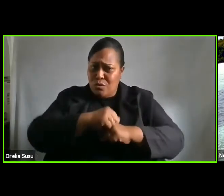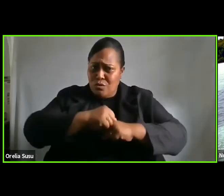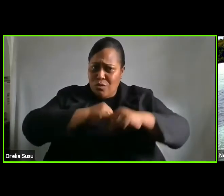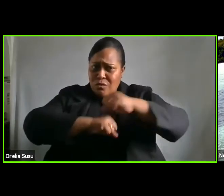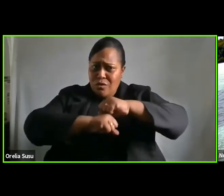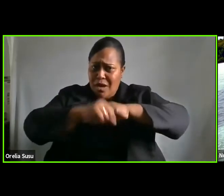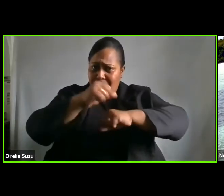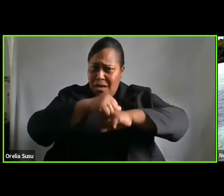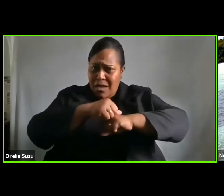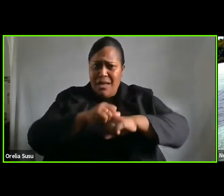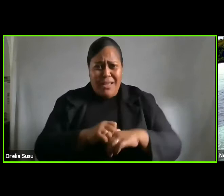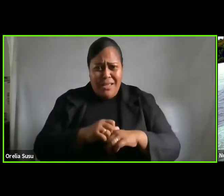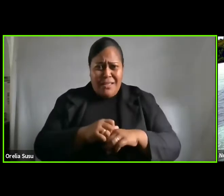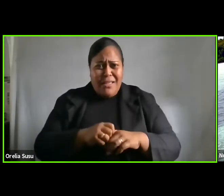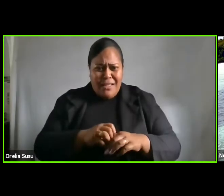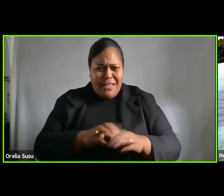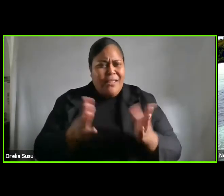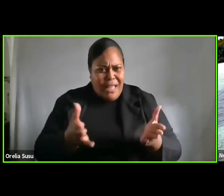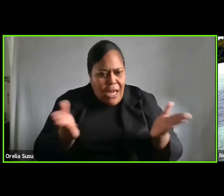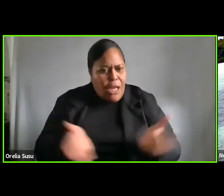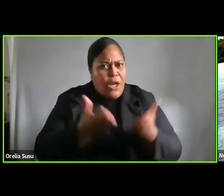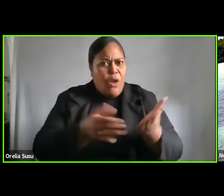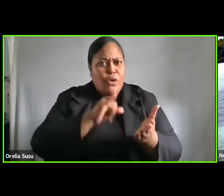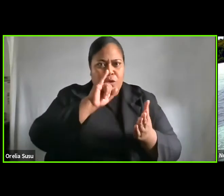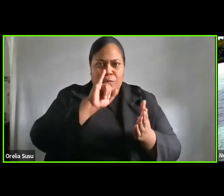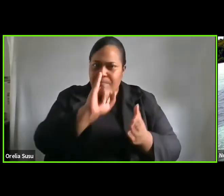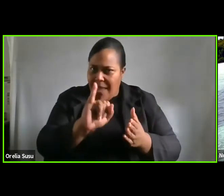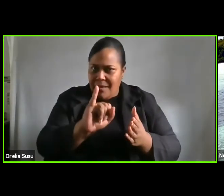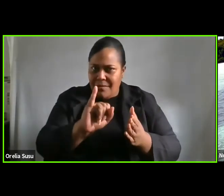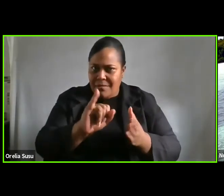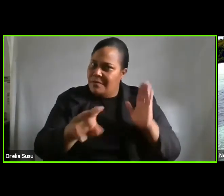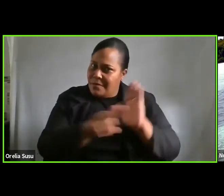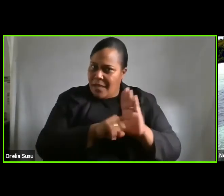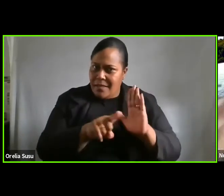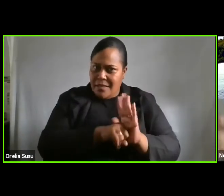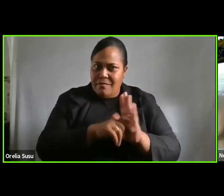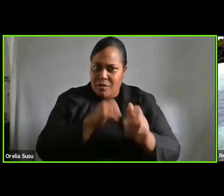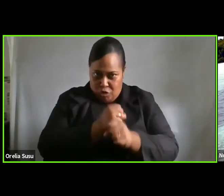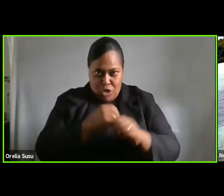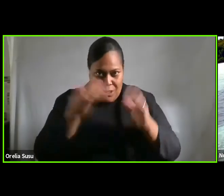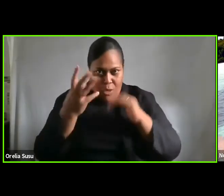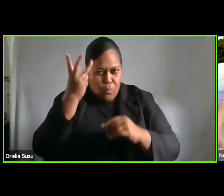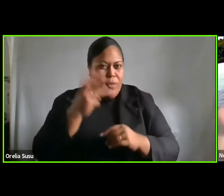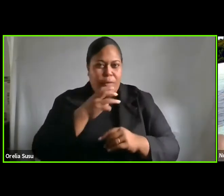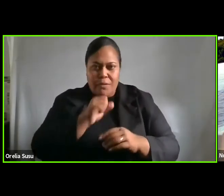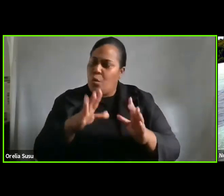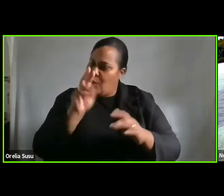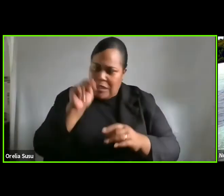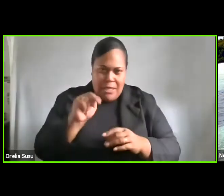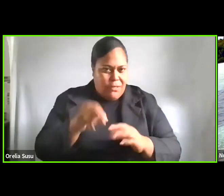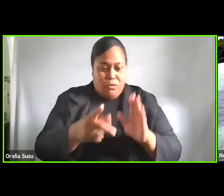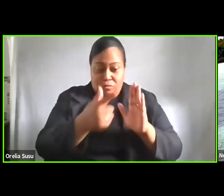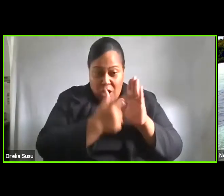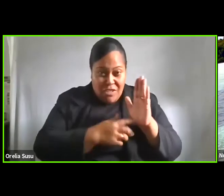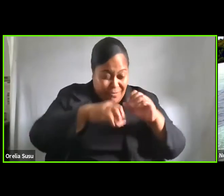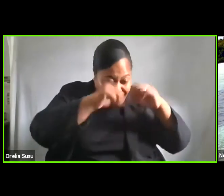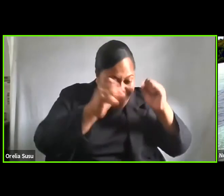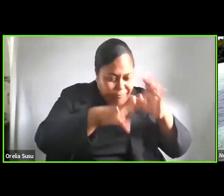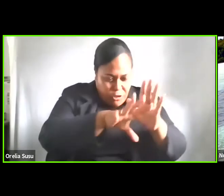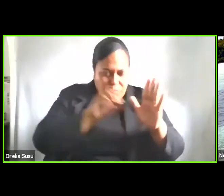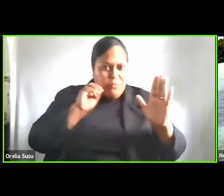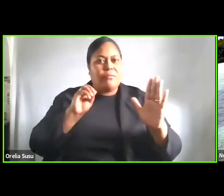examples of gender? Yes, we should. We should work out those and remove them so that people can lead full